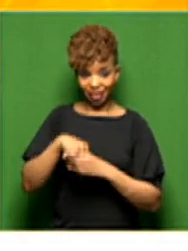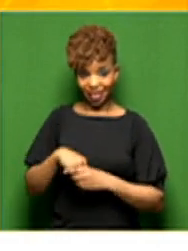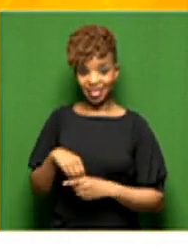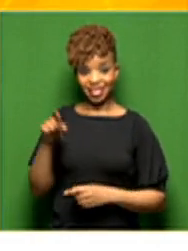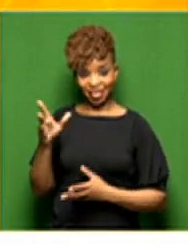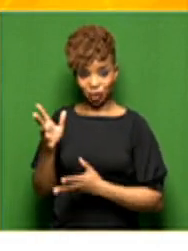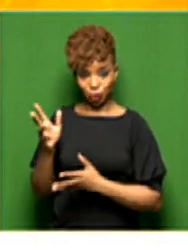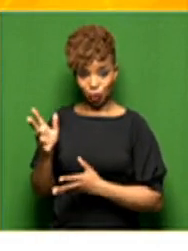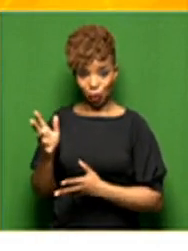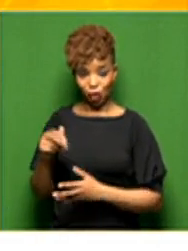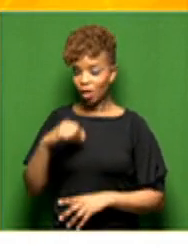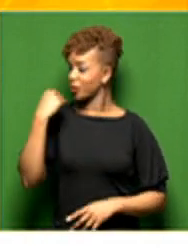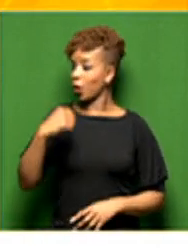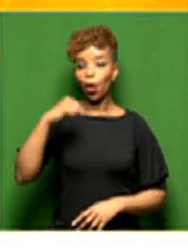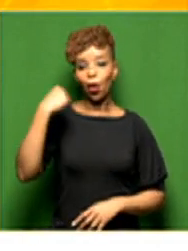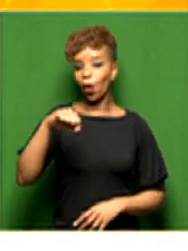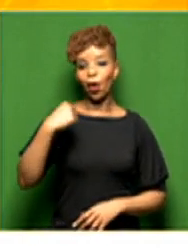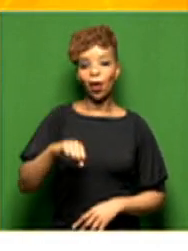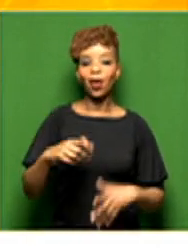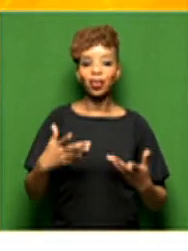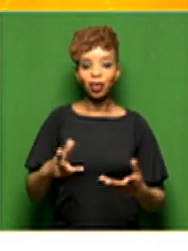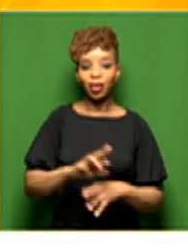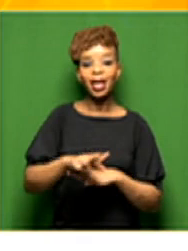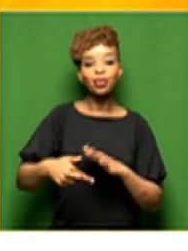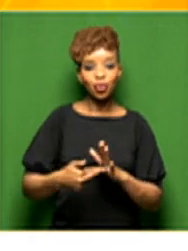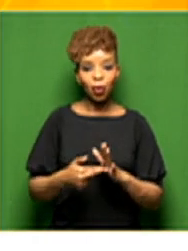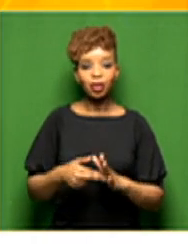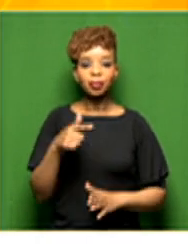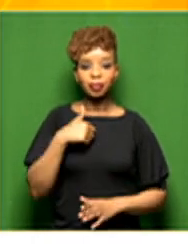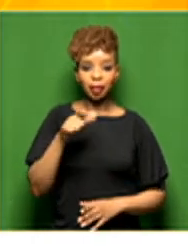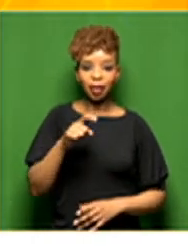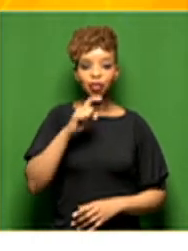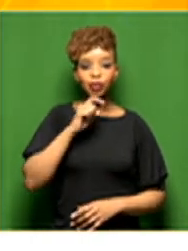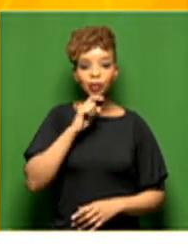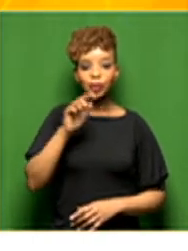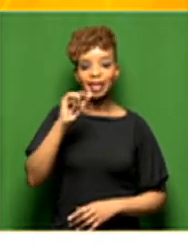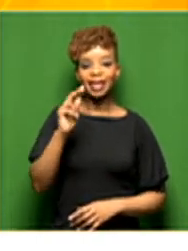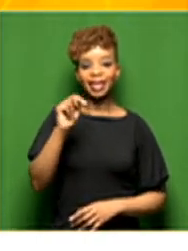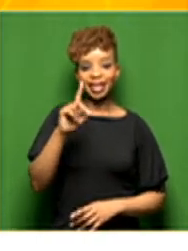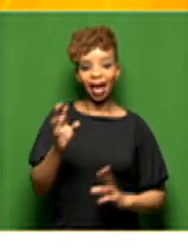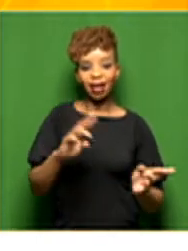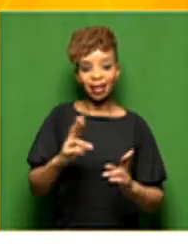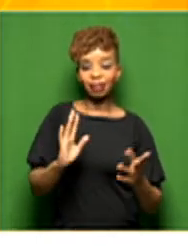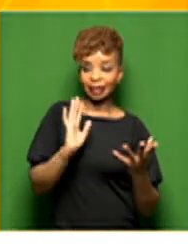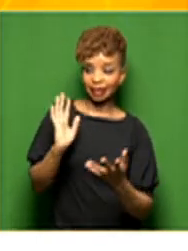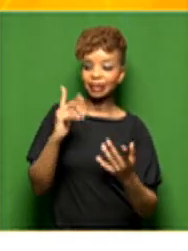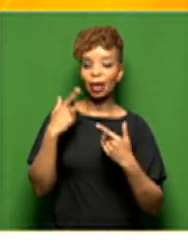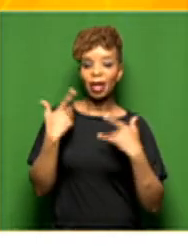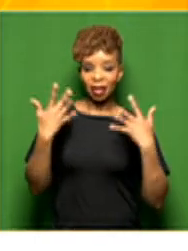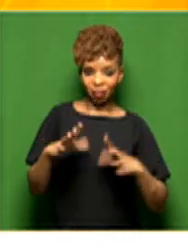No, for the debut role I had to use Linda as a reference because there were